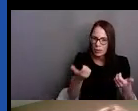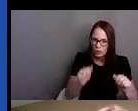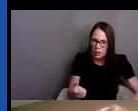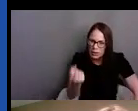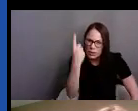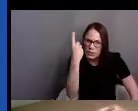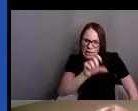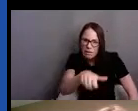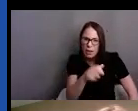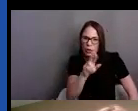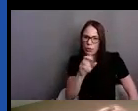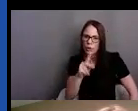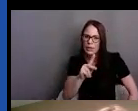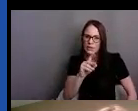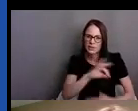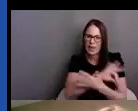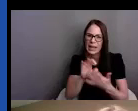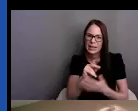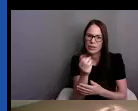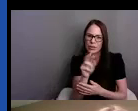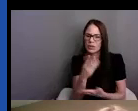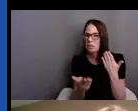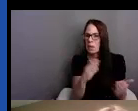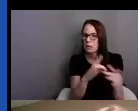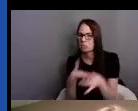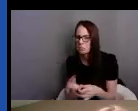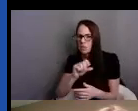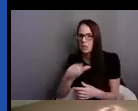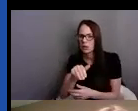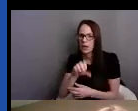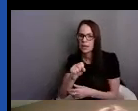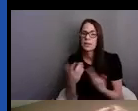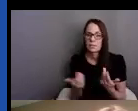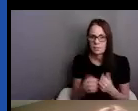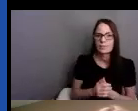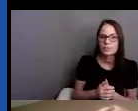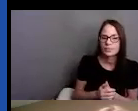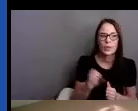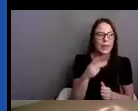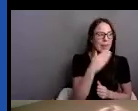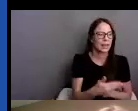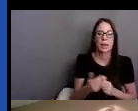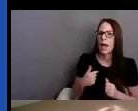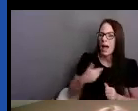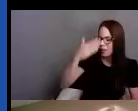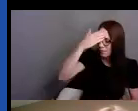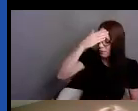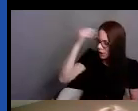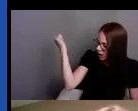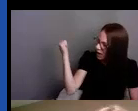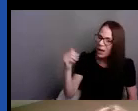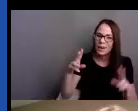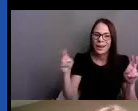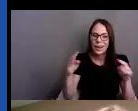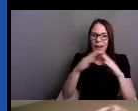might exist between those cases. Thank you. Great, thank you. And I forgot a housekeeping item, totally my fault. If you have any